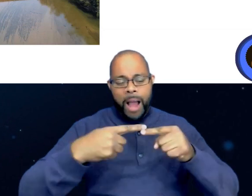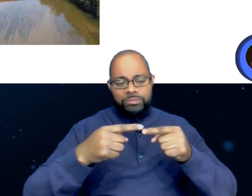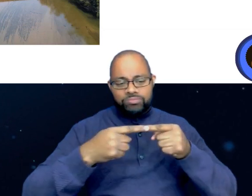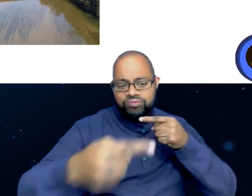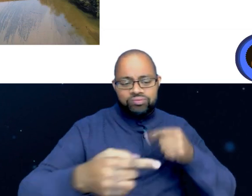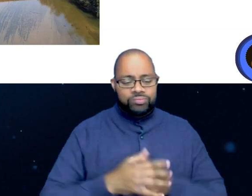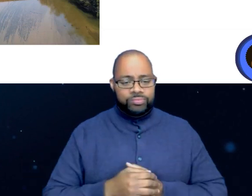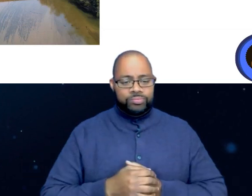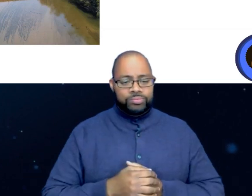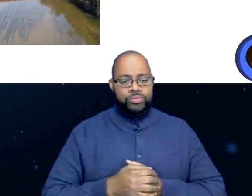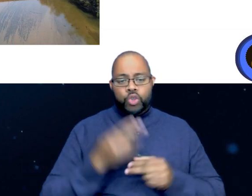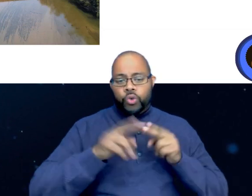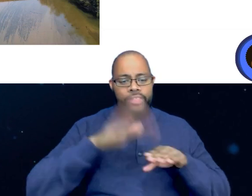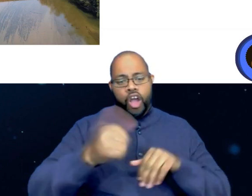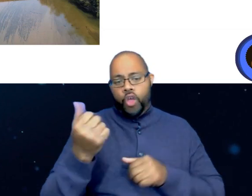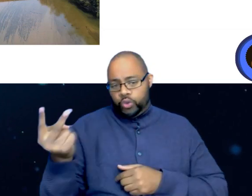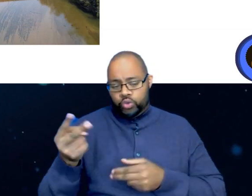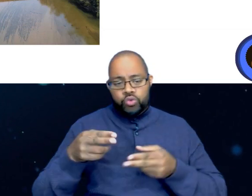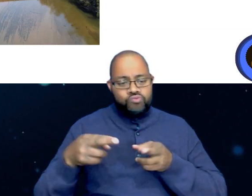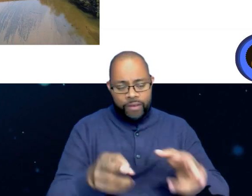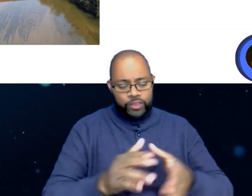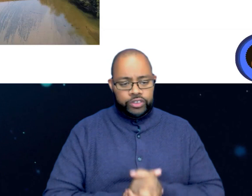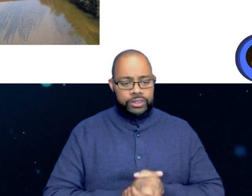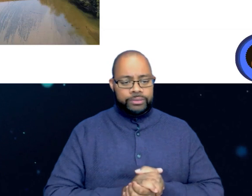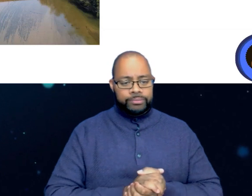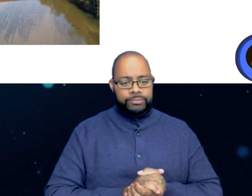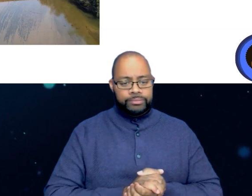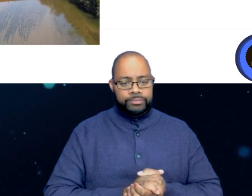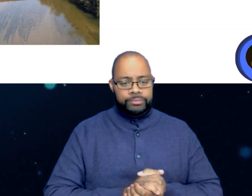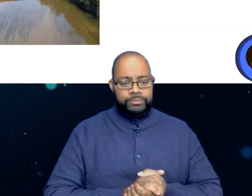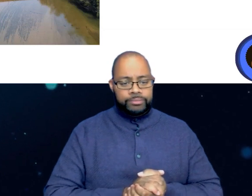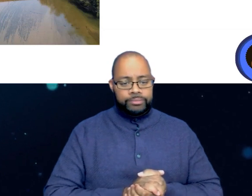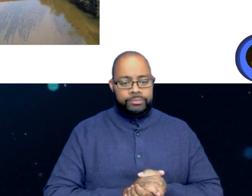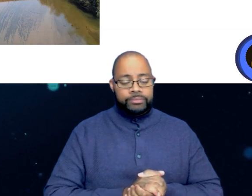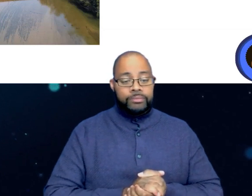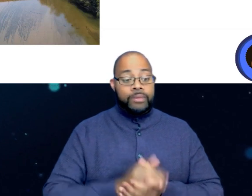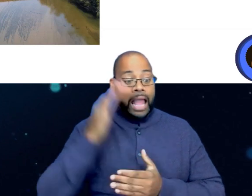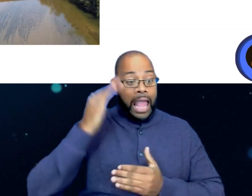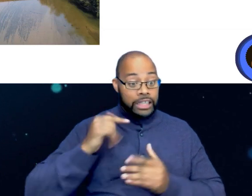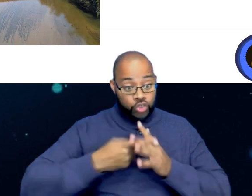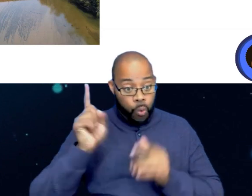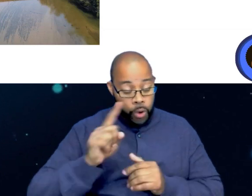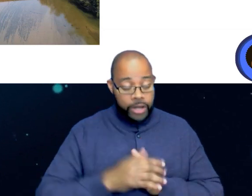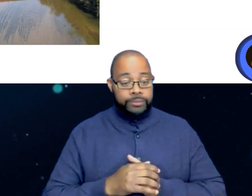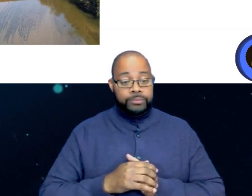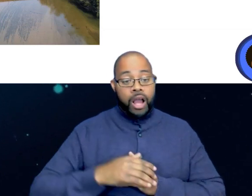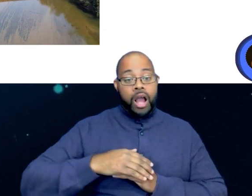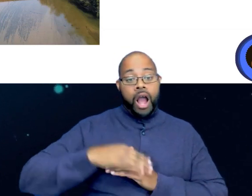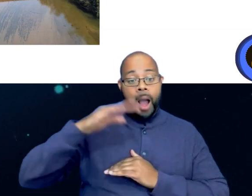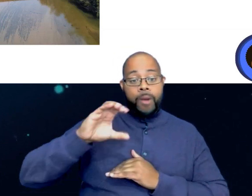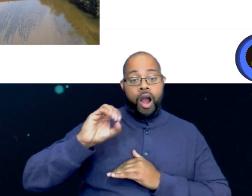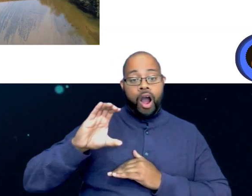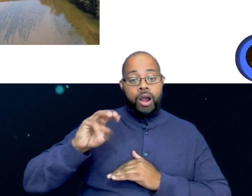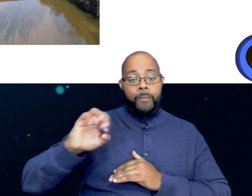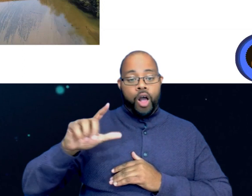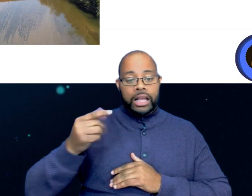miles long, shorter than our other two main Piedmont rivers. Its headquarters, or the upper Okmulgee, is